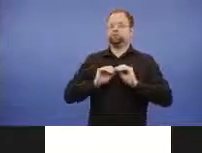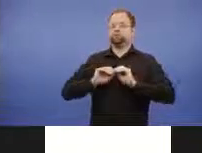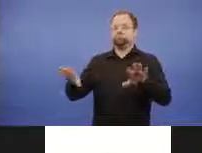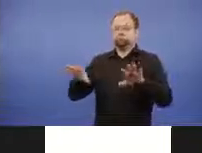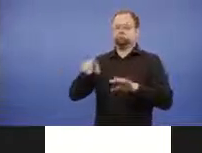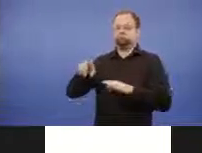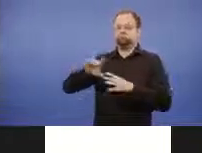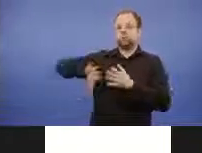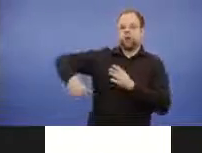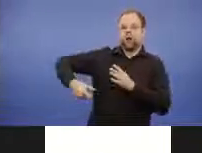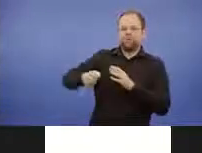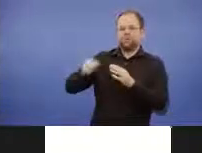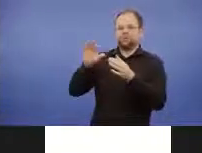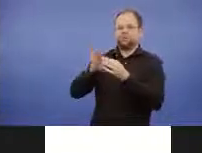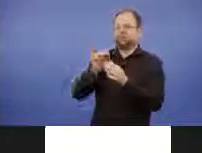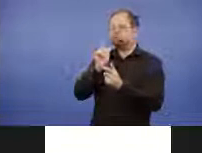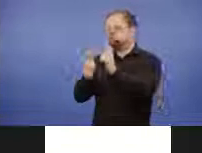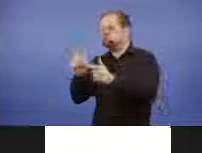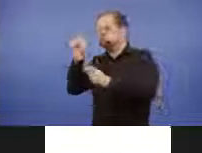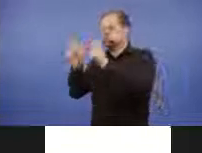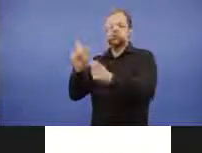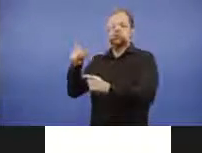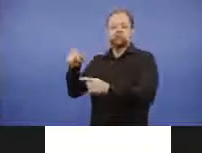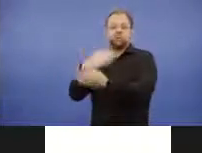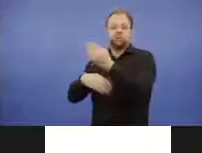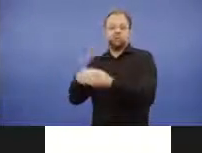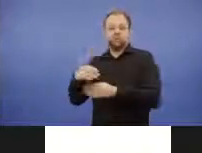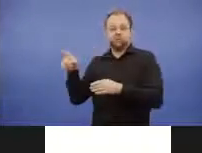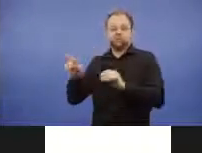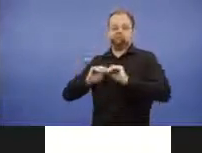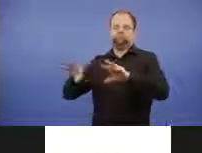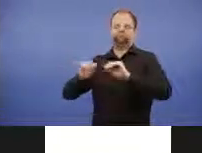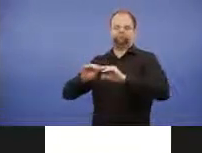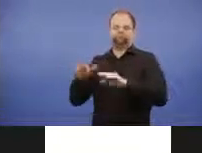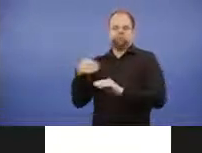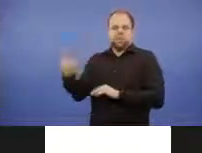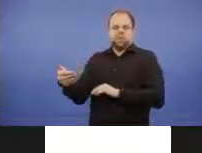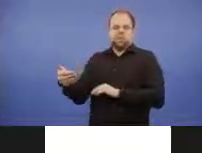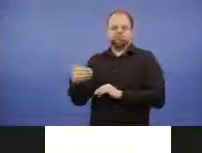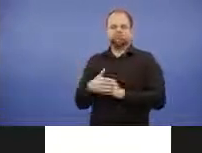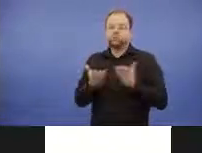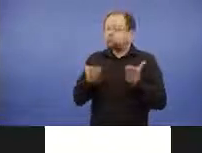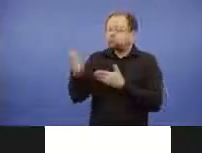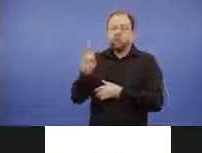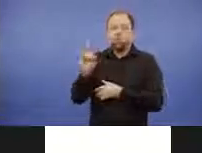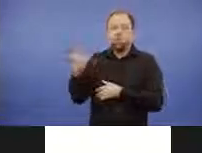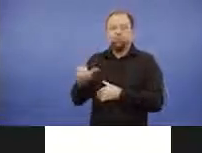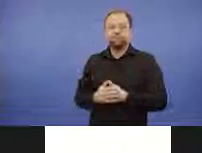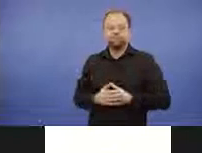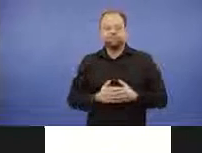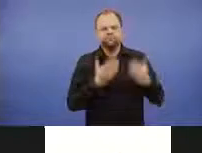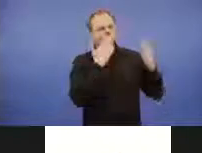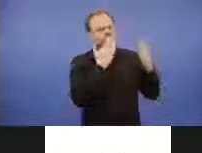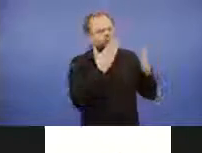you sort of the purpose, process, conclusions, and recommendations of SR Gerard Quinn's